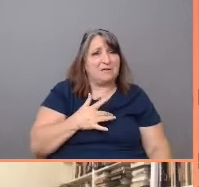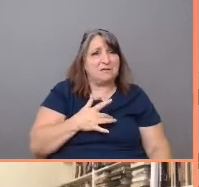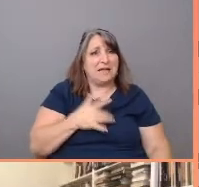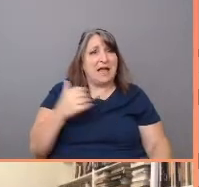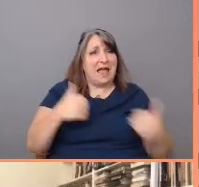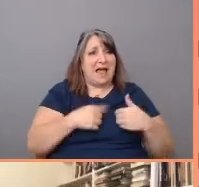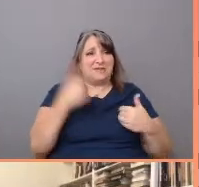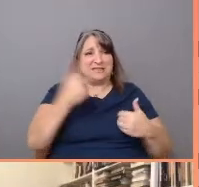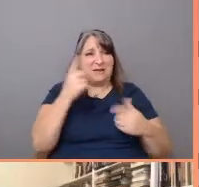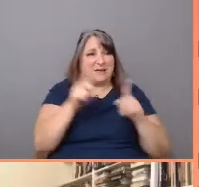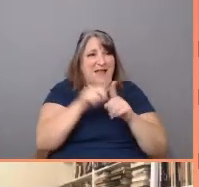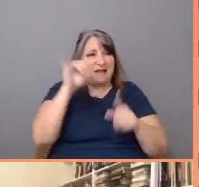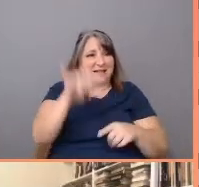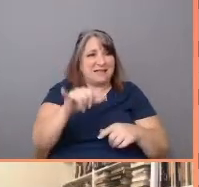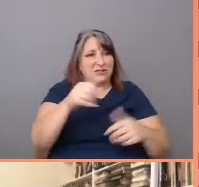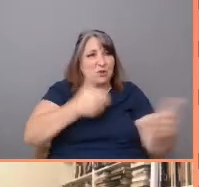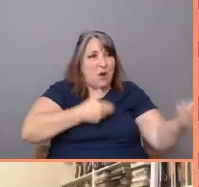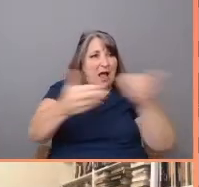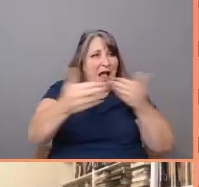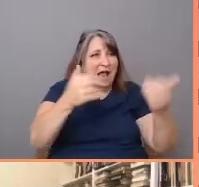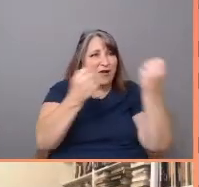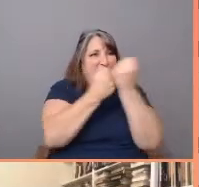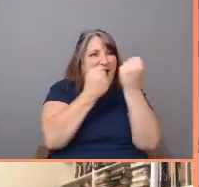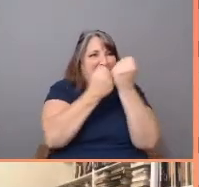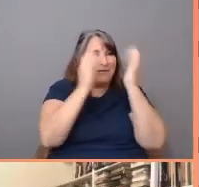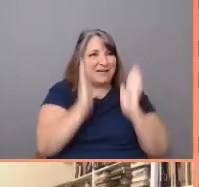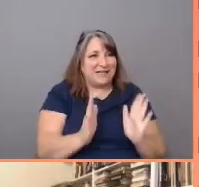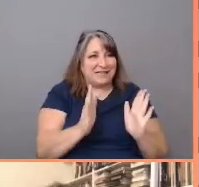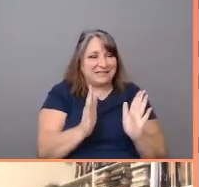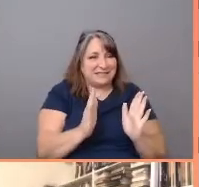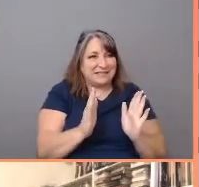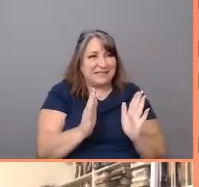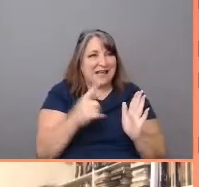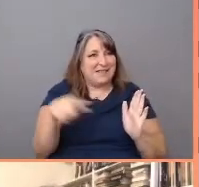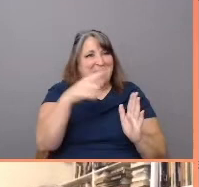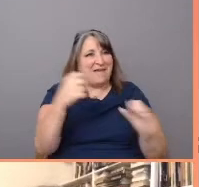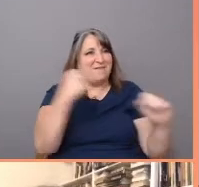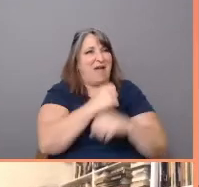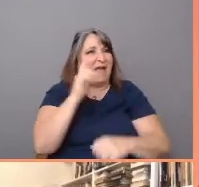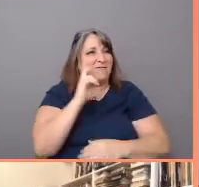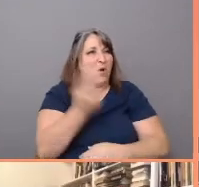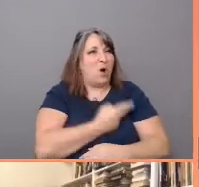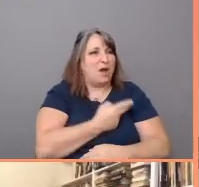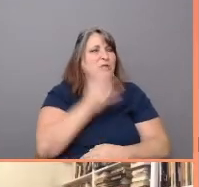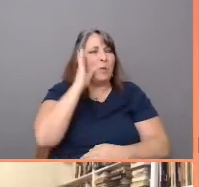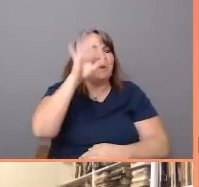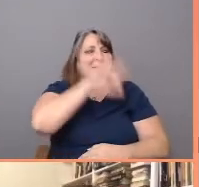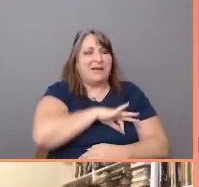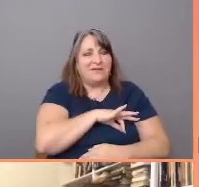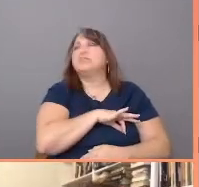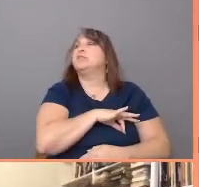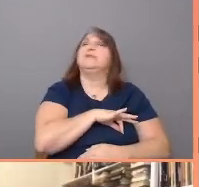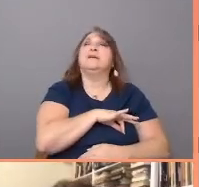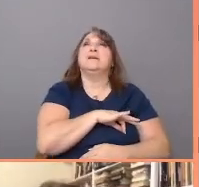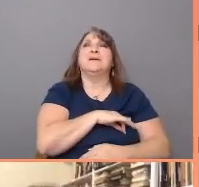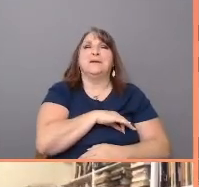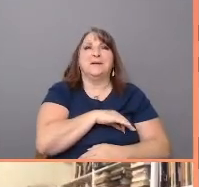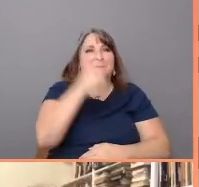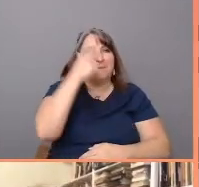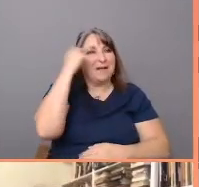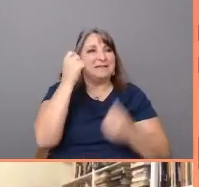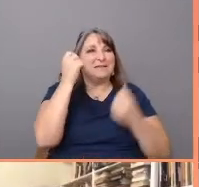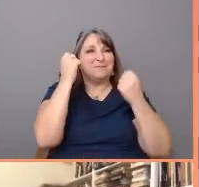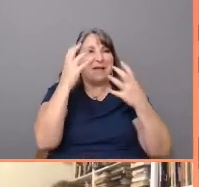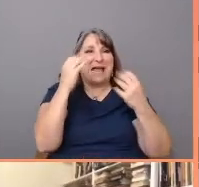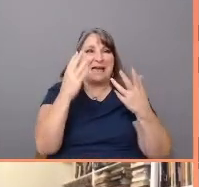this, distribution advocates, would be super beneficial, because there's a lot of intermediaries. You might have